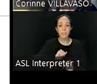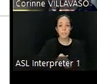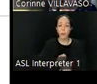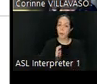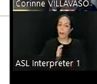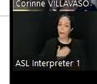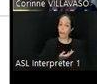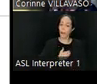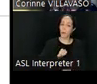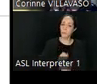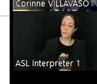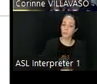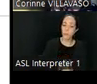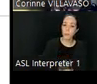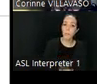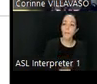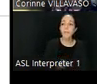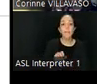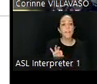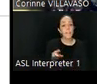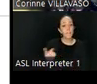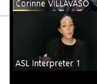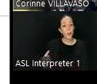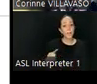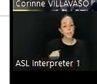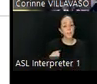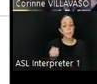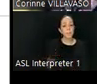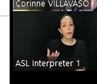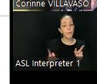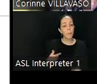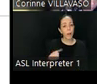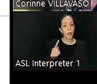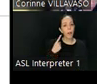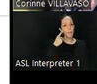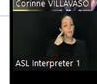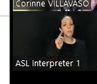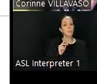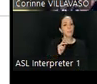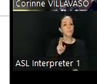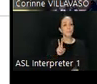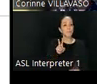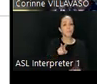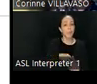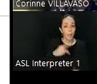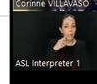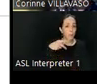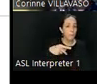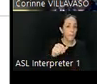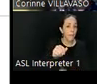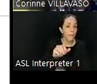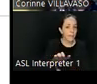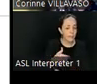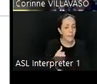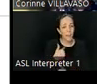me how many people did I think would apply to be on the Portland Police Accountability Commission, I would have thought there would have